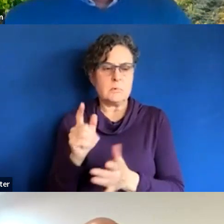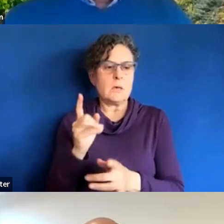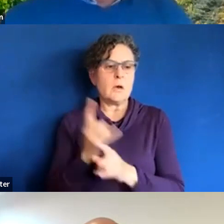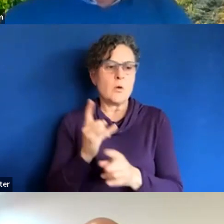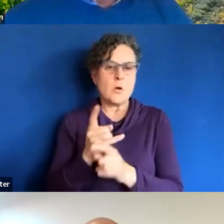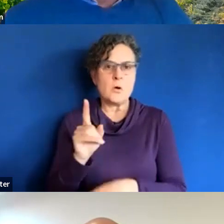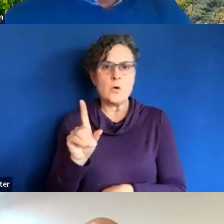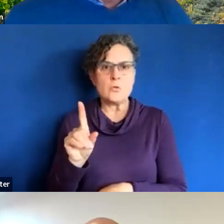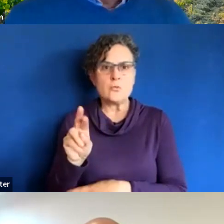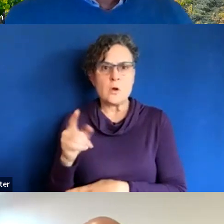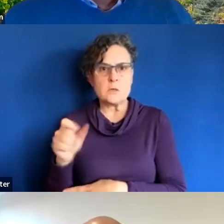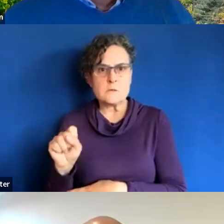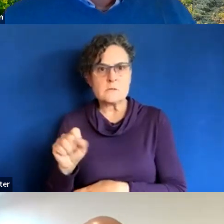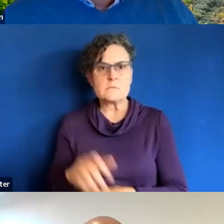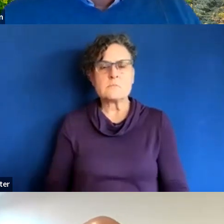Okay.